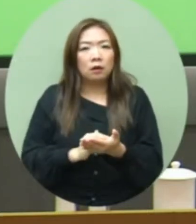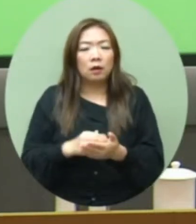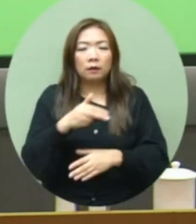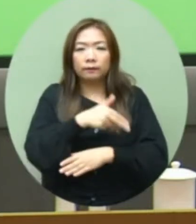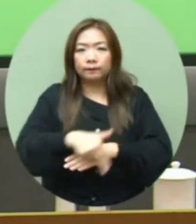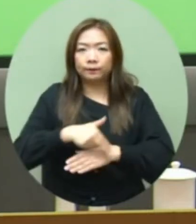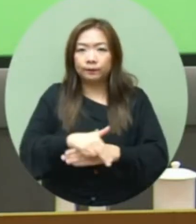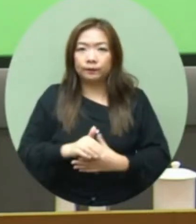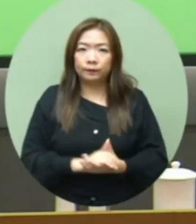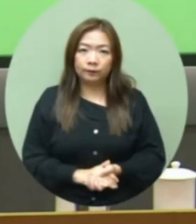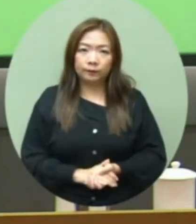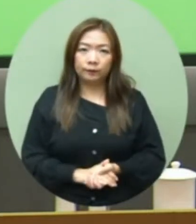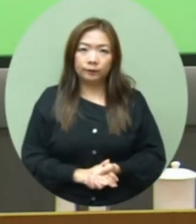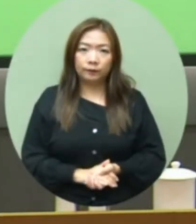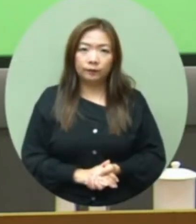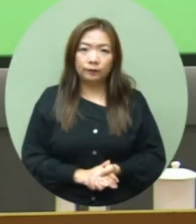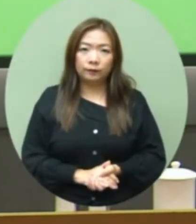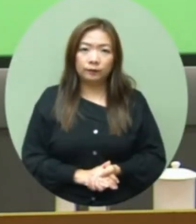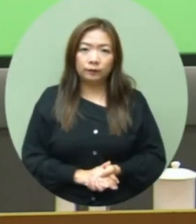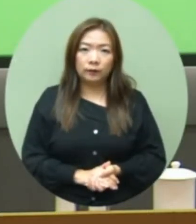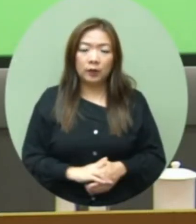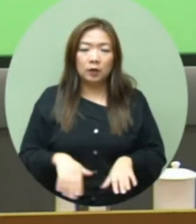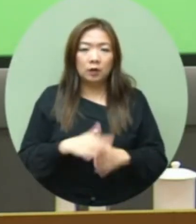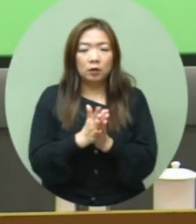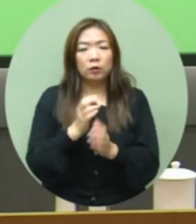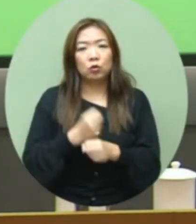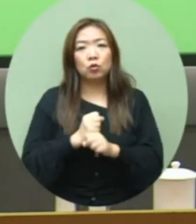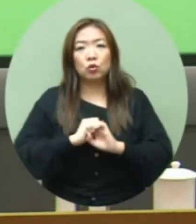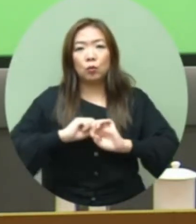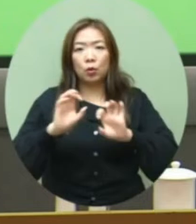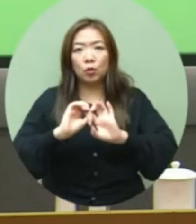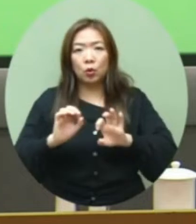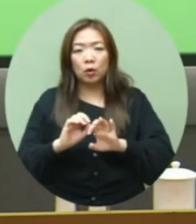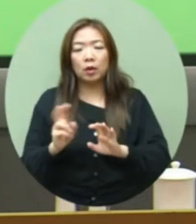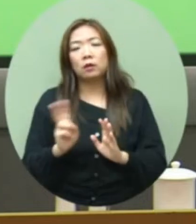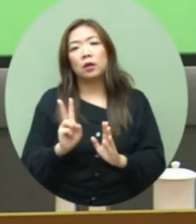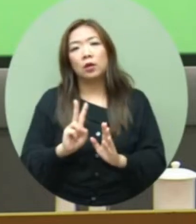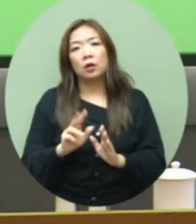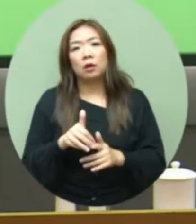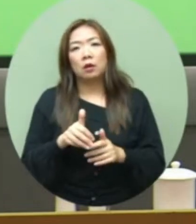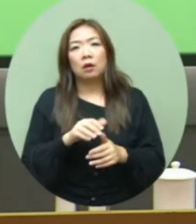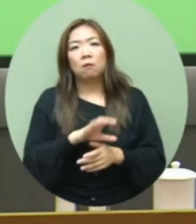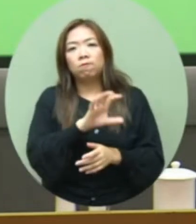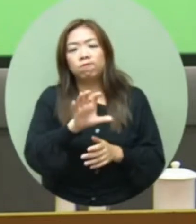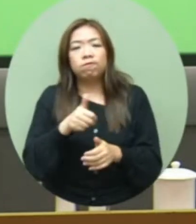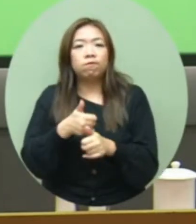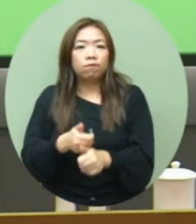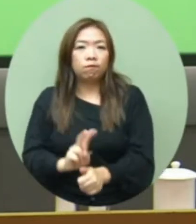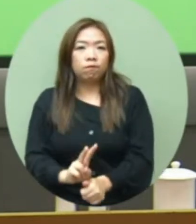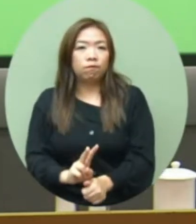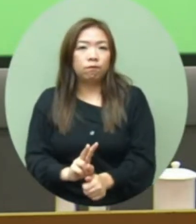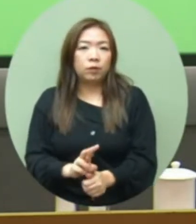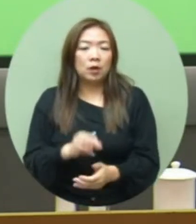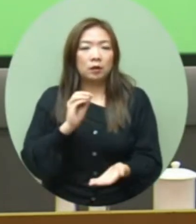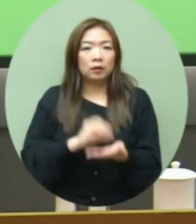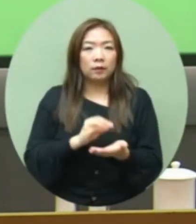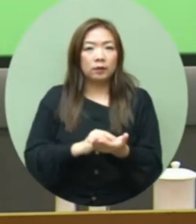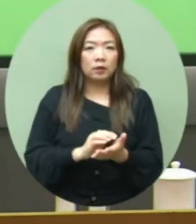2022. And that's something that permeates the policy address.